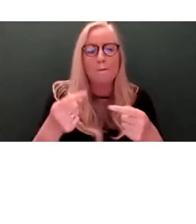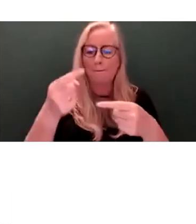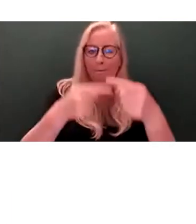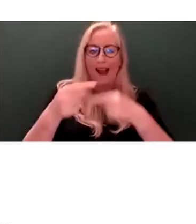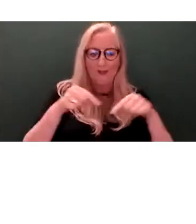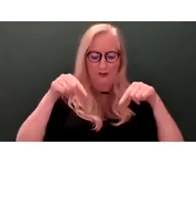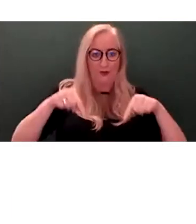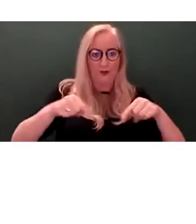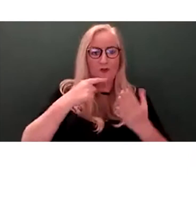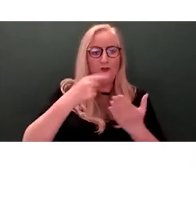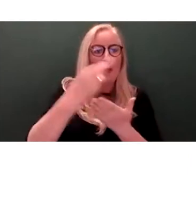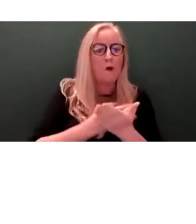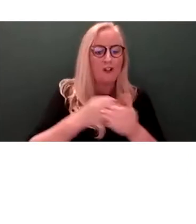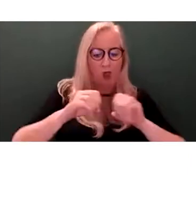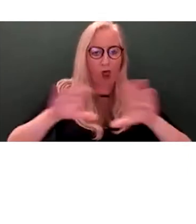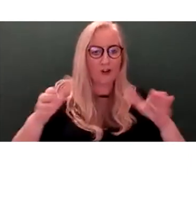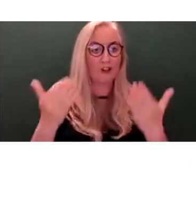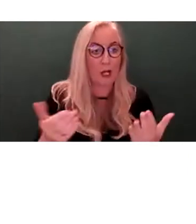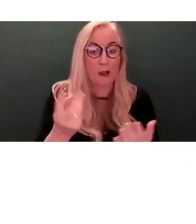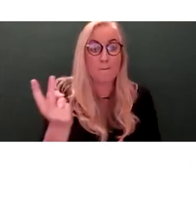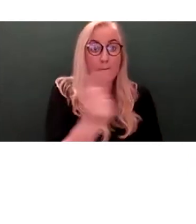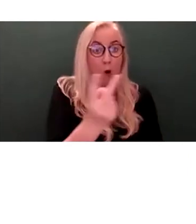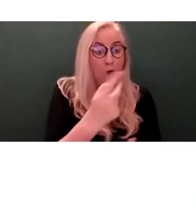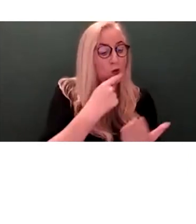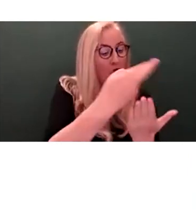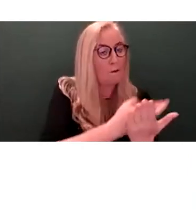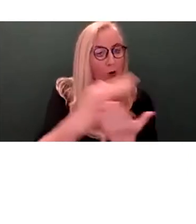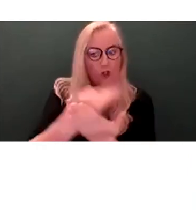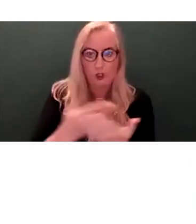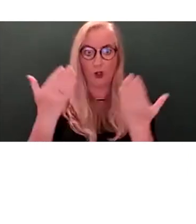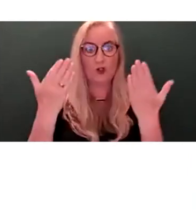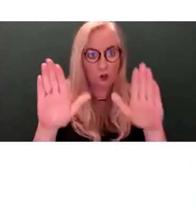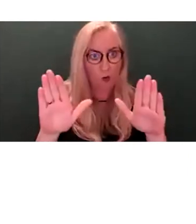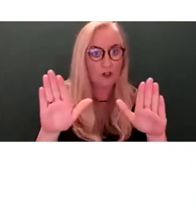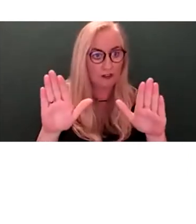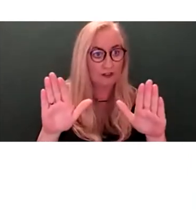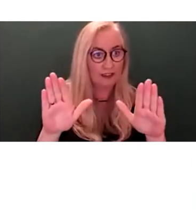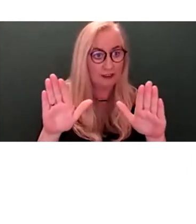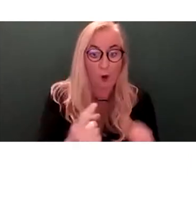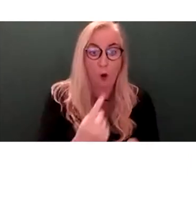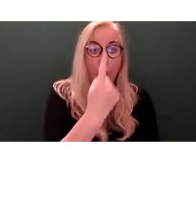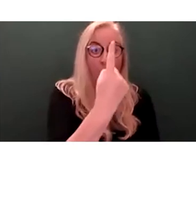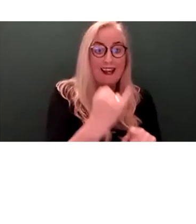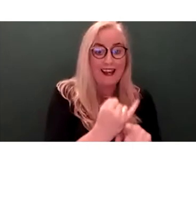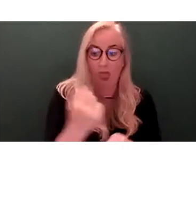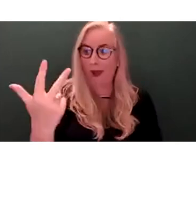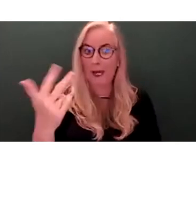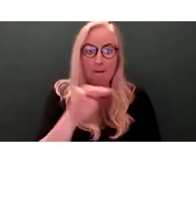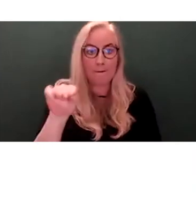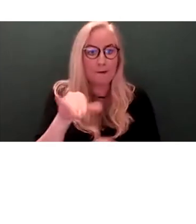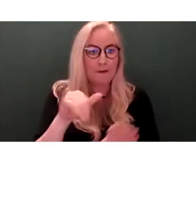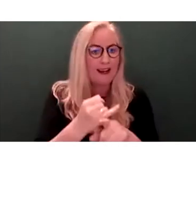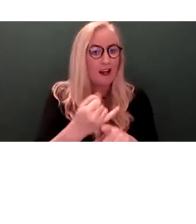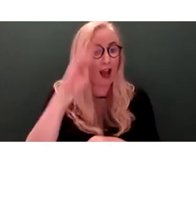being launched here today. Both reports highlight the fact that just one in three persons in Ireland